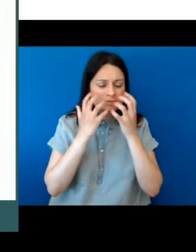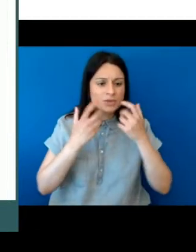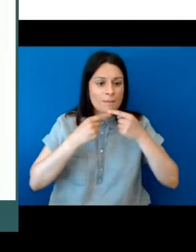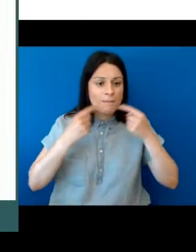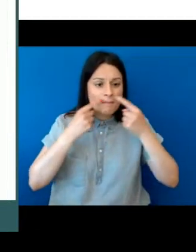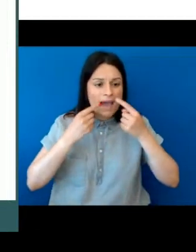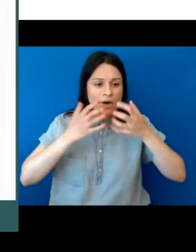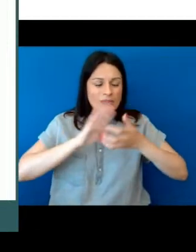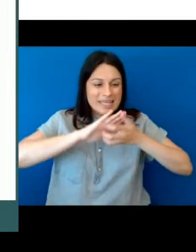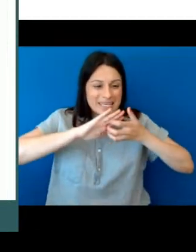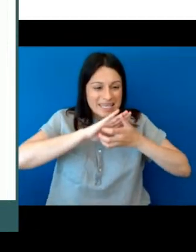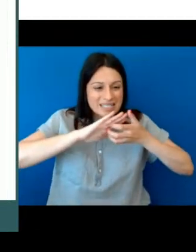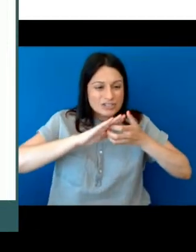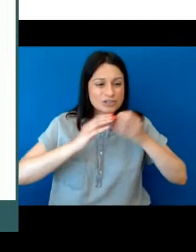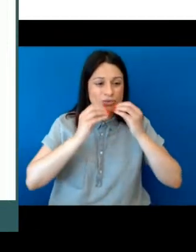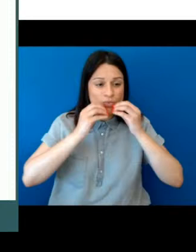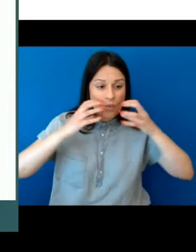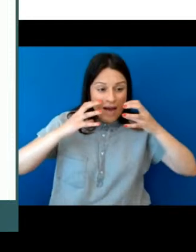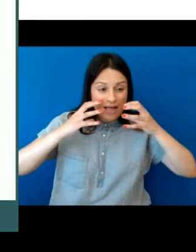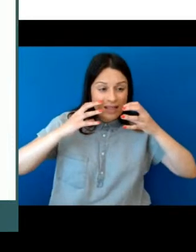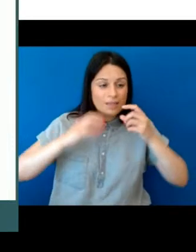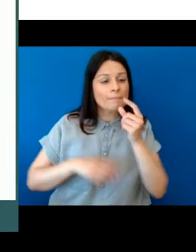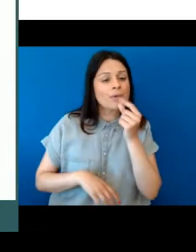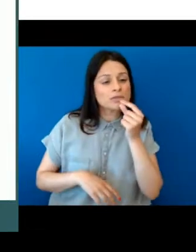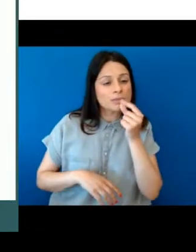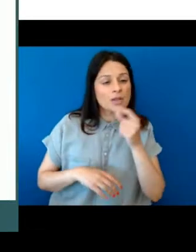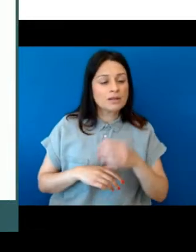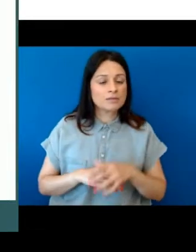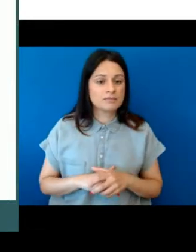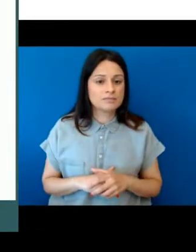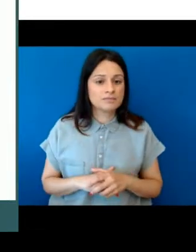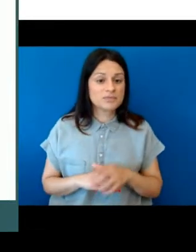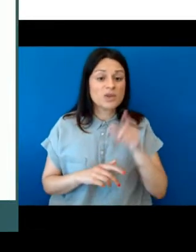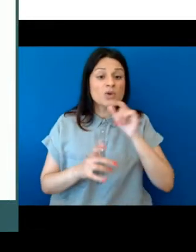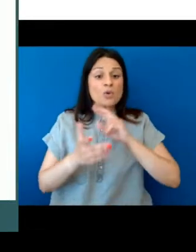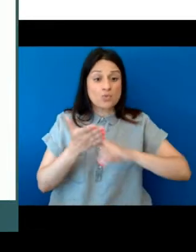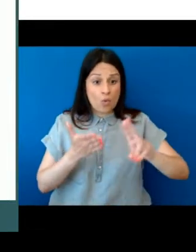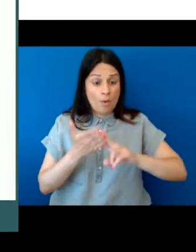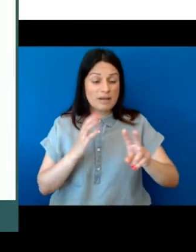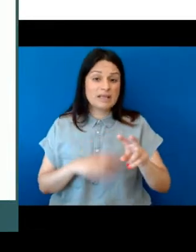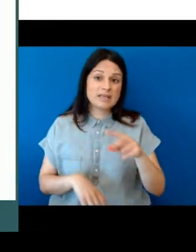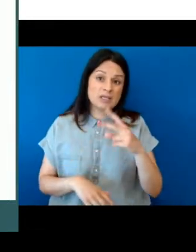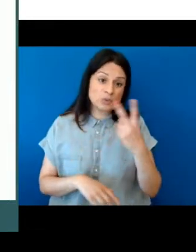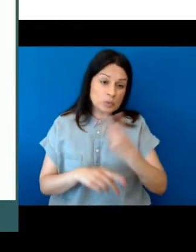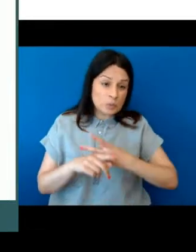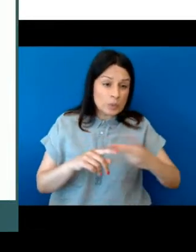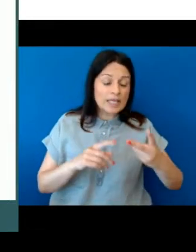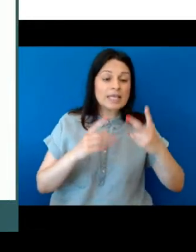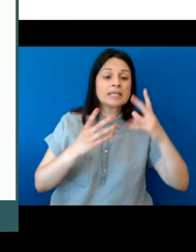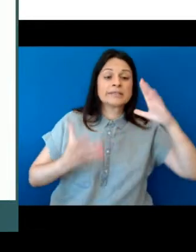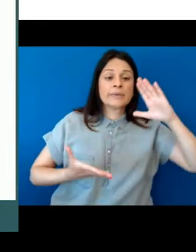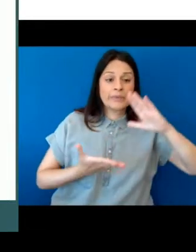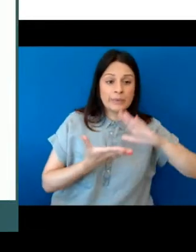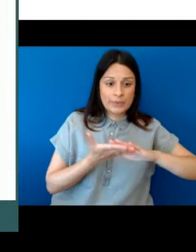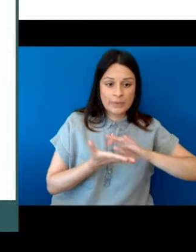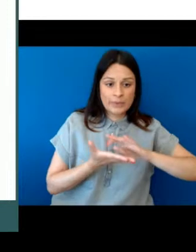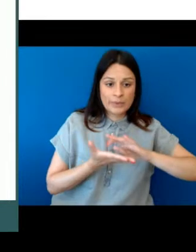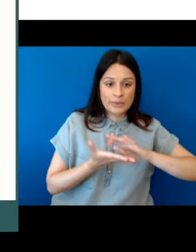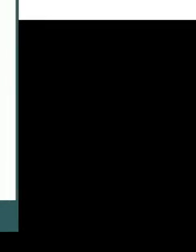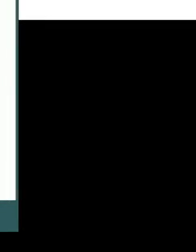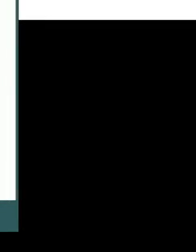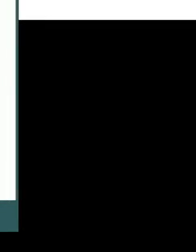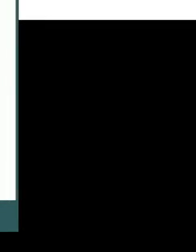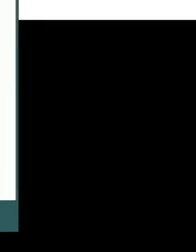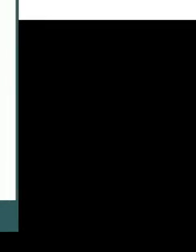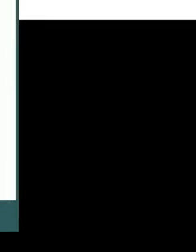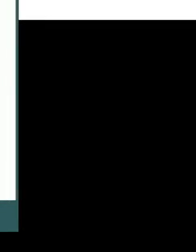with that first dose. That usually wears off after a couple of weeks. Systemic reactions do happen, but they